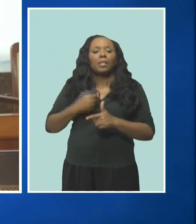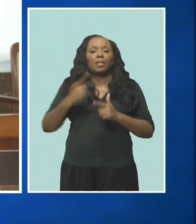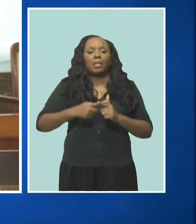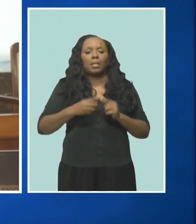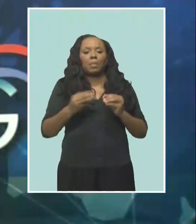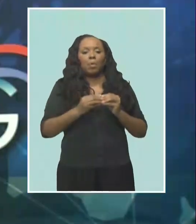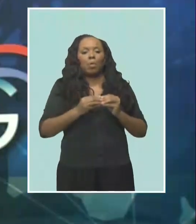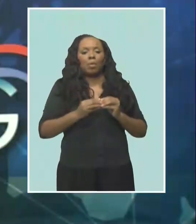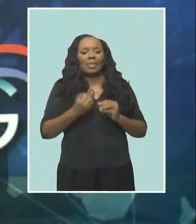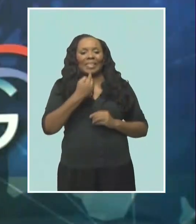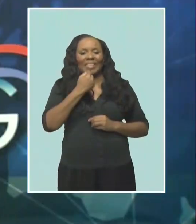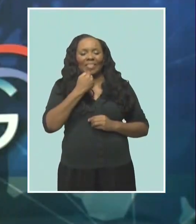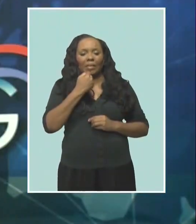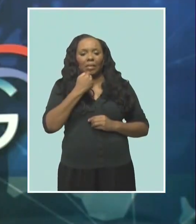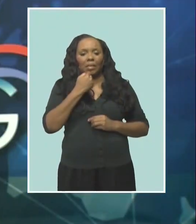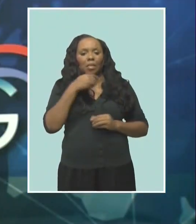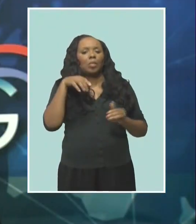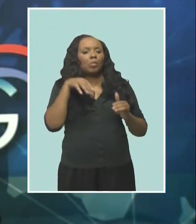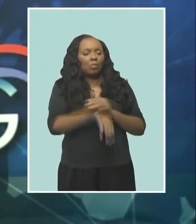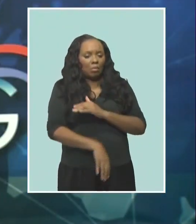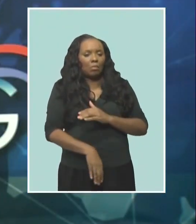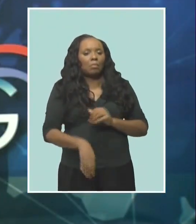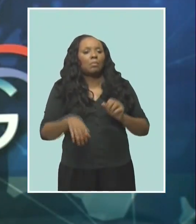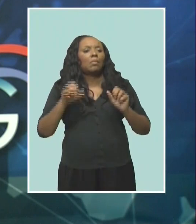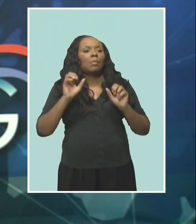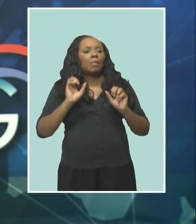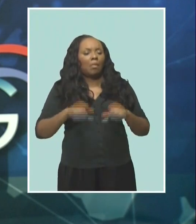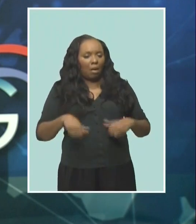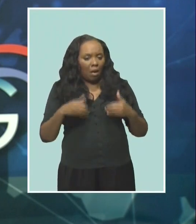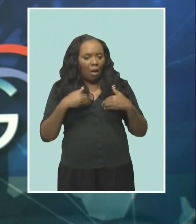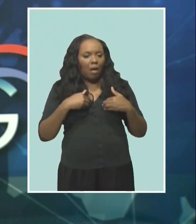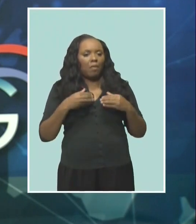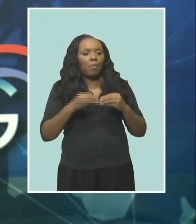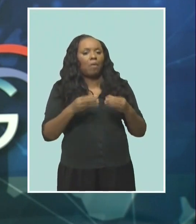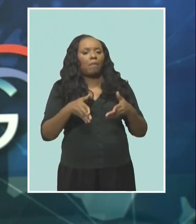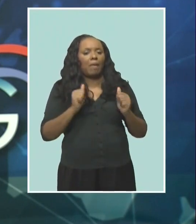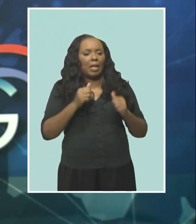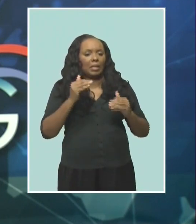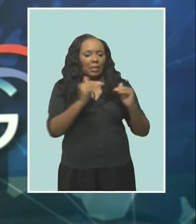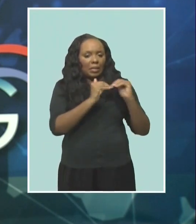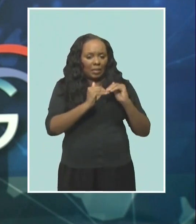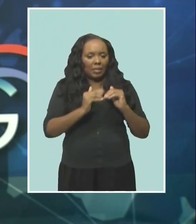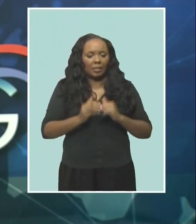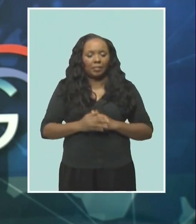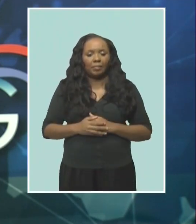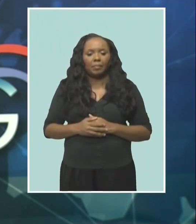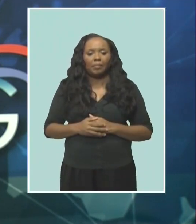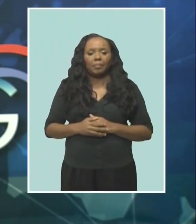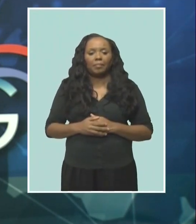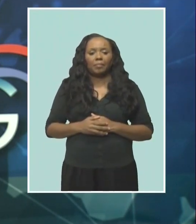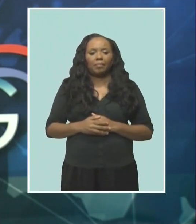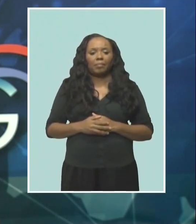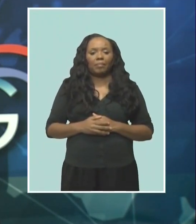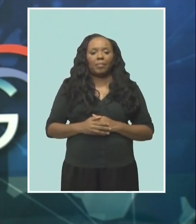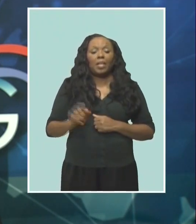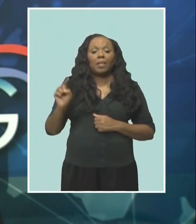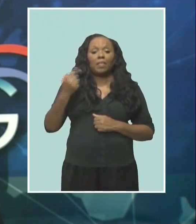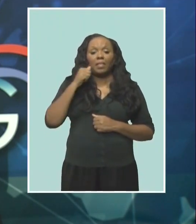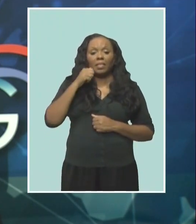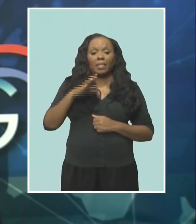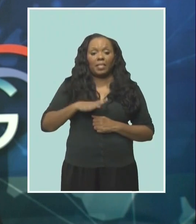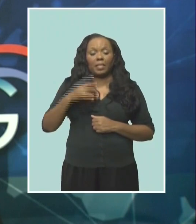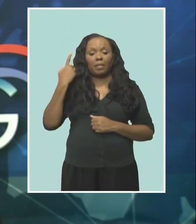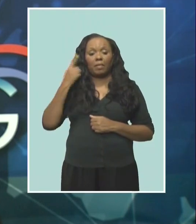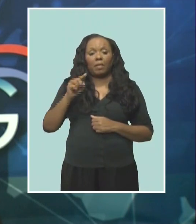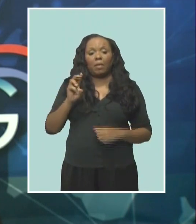criminals. The former First Lady of Mozambique and South Africa, Dame Graca Machel, is in Barbados.